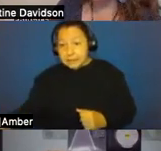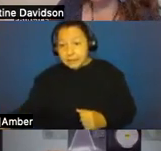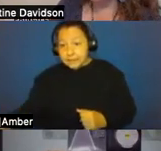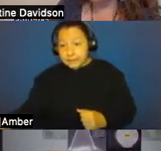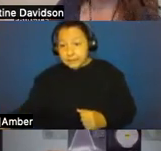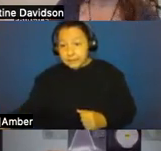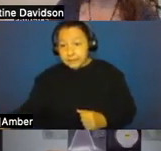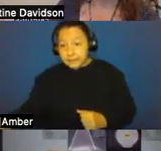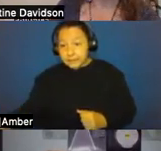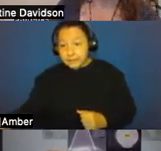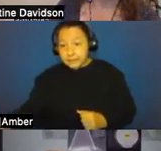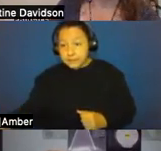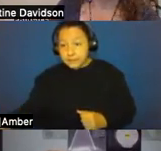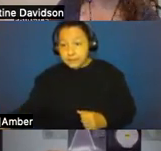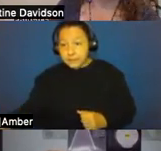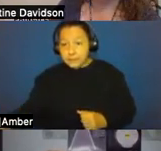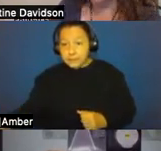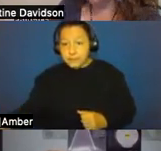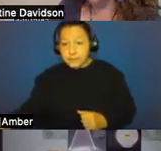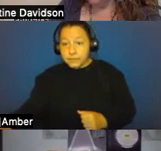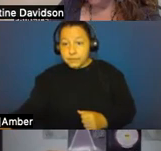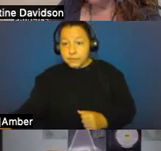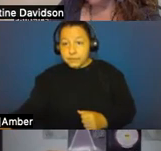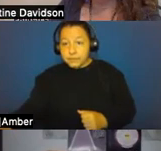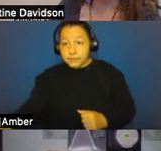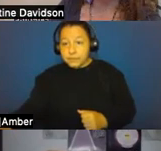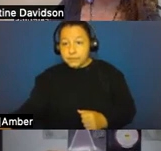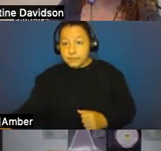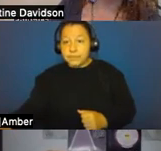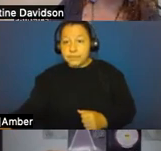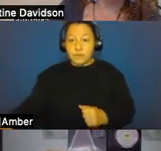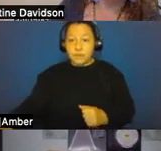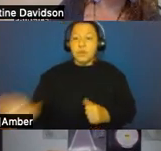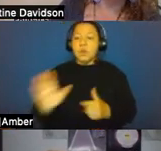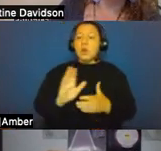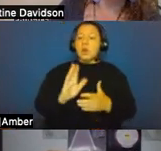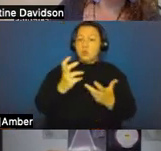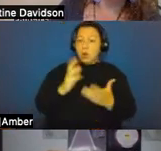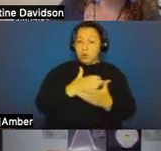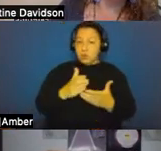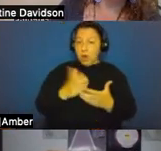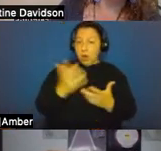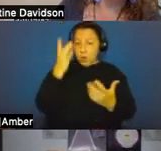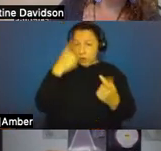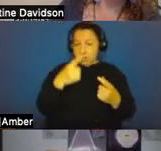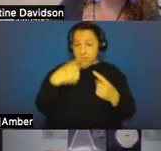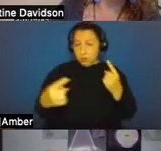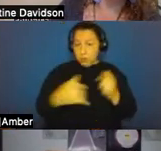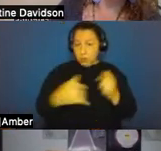All right, somebody who disagrees, would you be willing to share why you disagree with that? Victims who recant are lying.